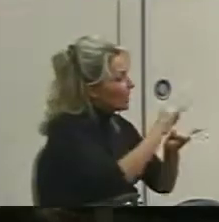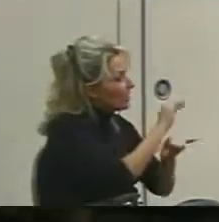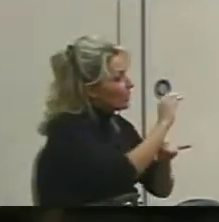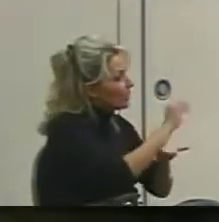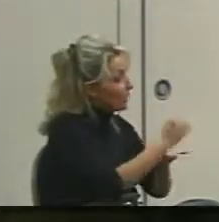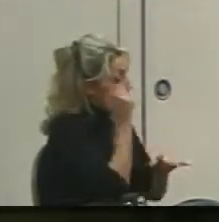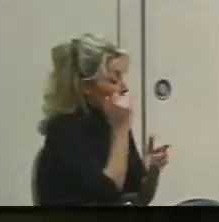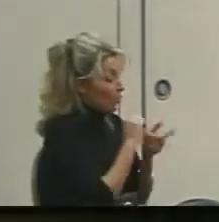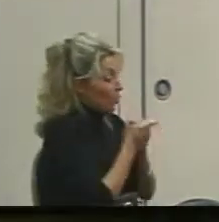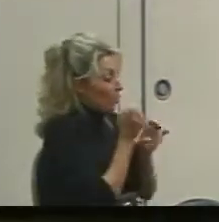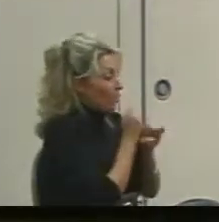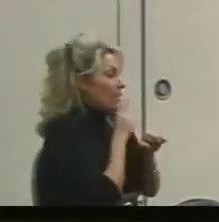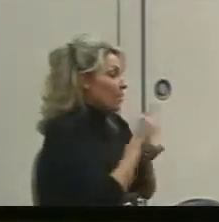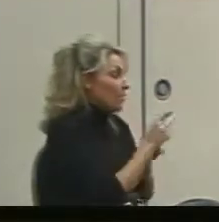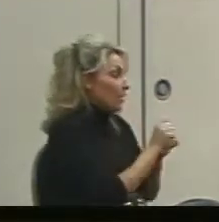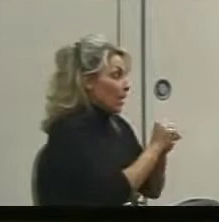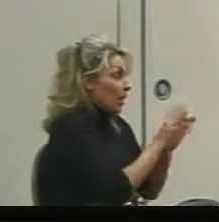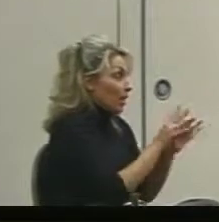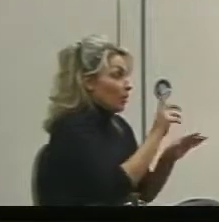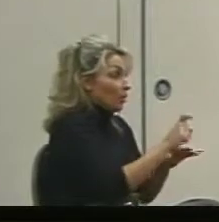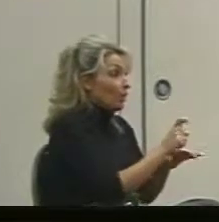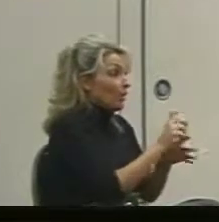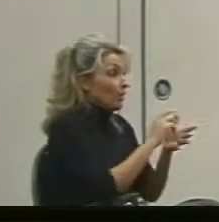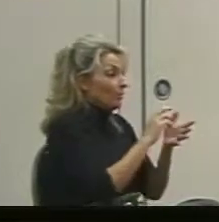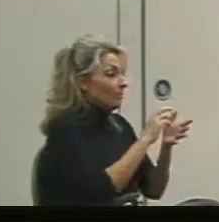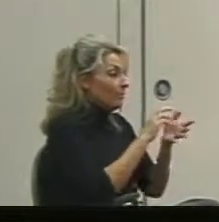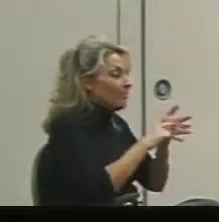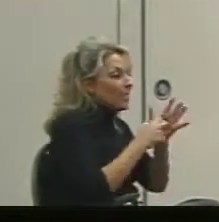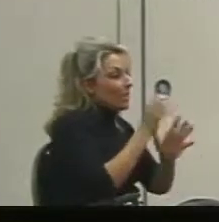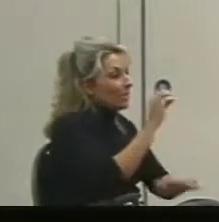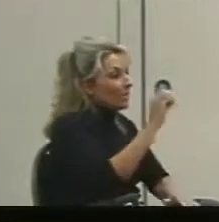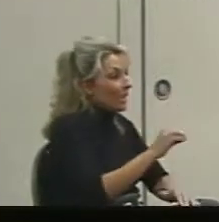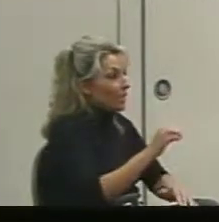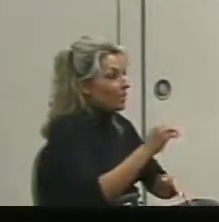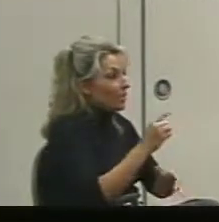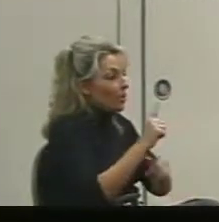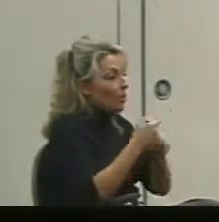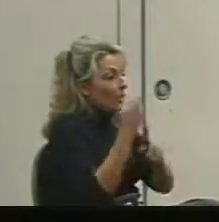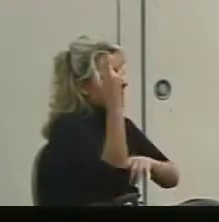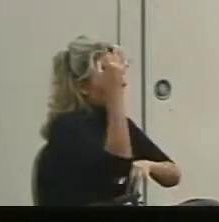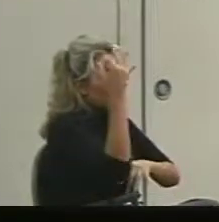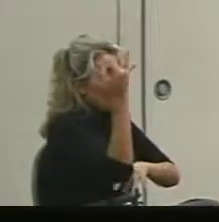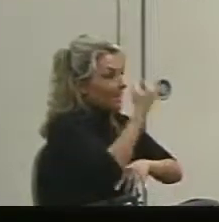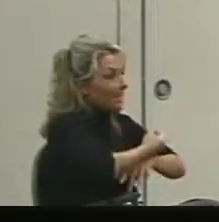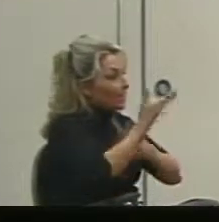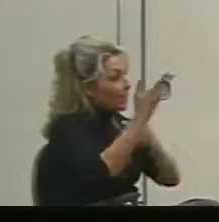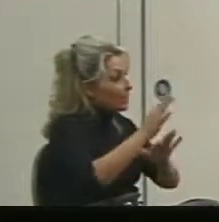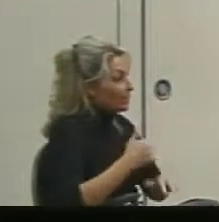to make it really good, that should be a percentage. At the end of 9 days, is what I would say.